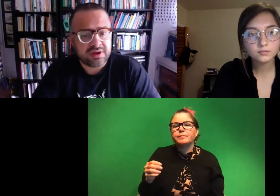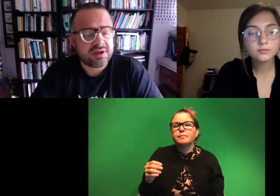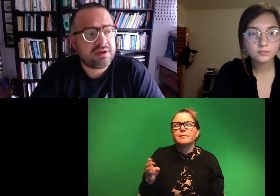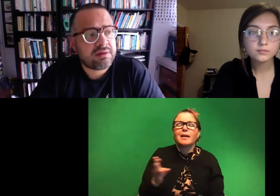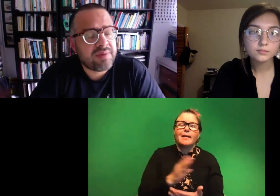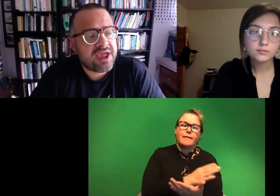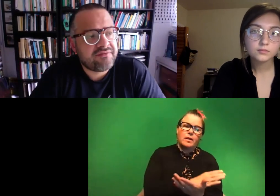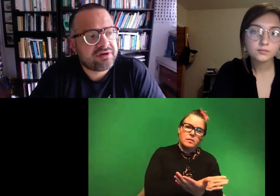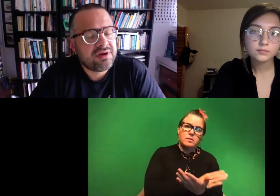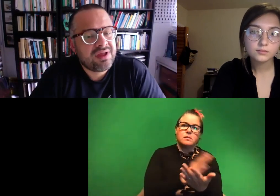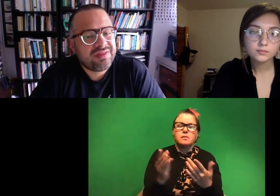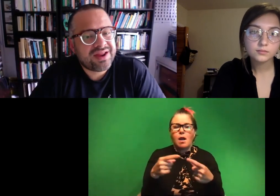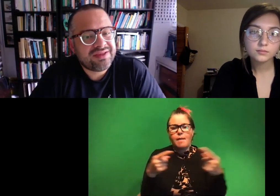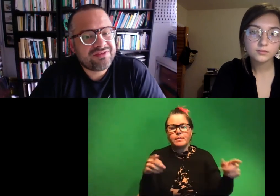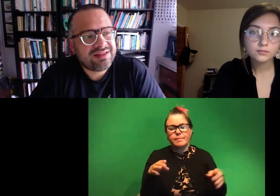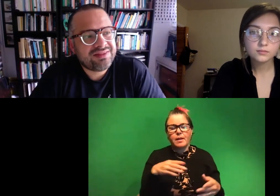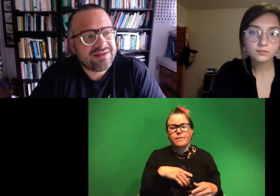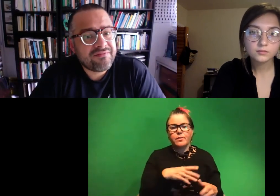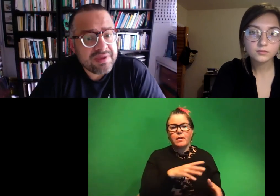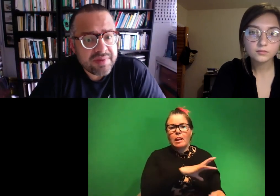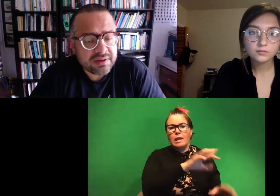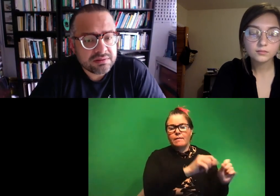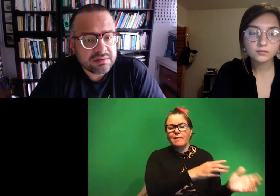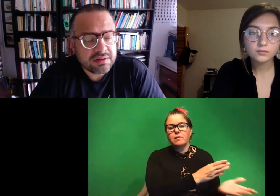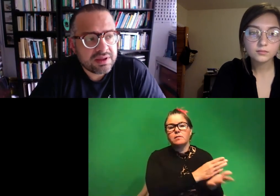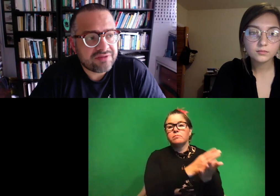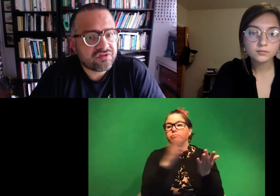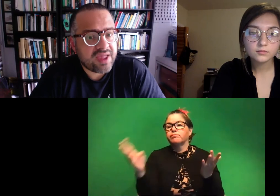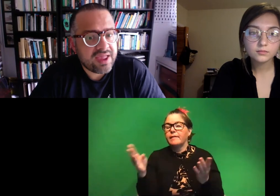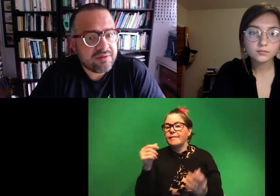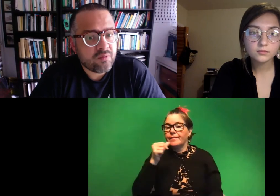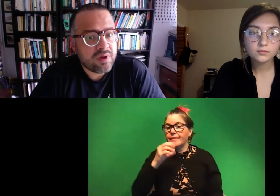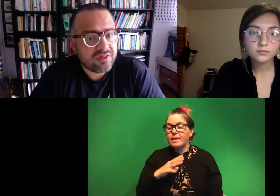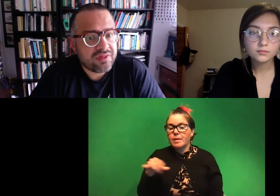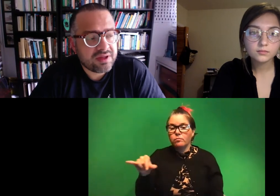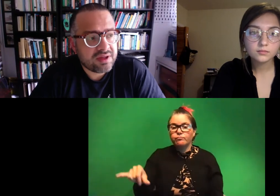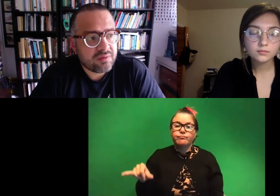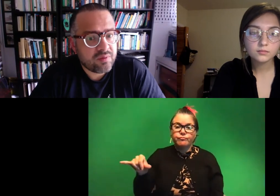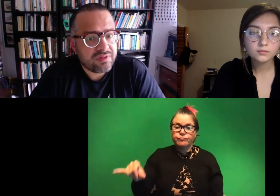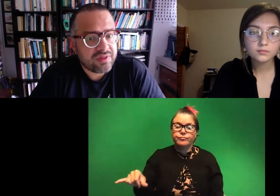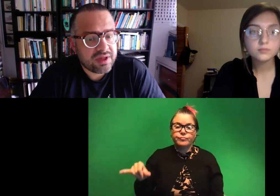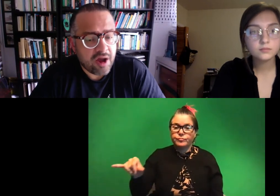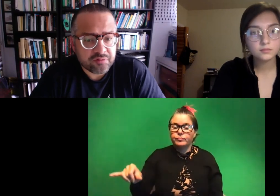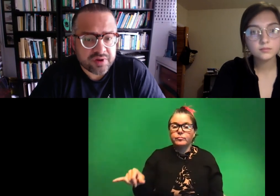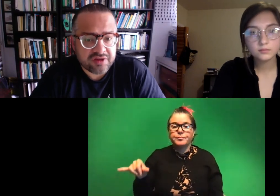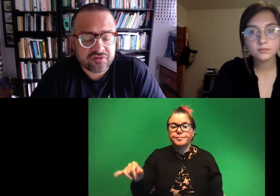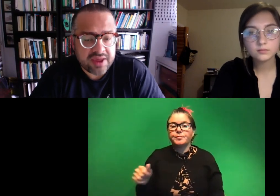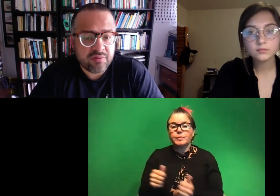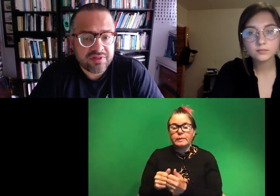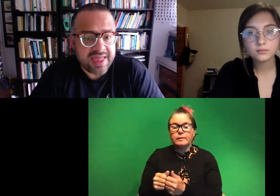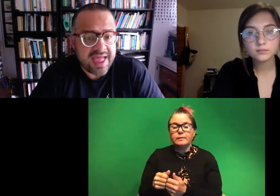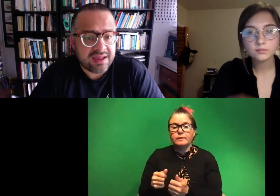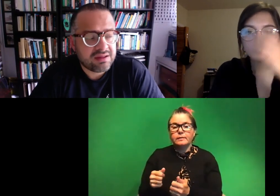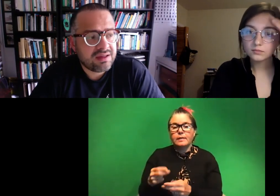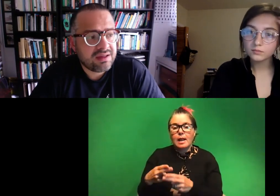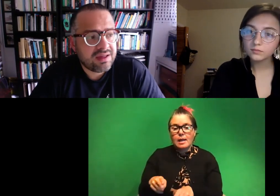opposite behavior. That is that the female stay with the offspring, stay with